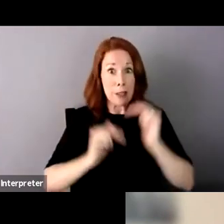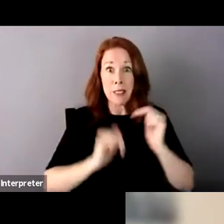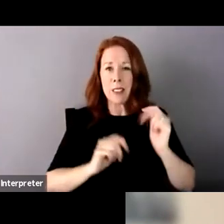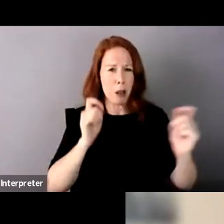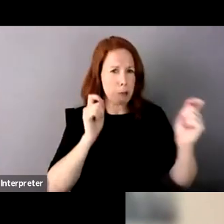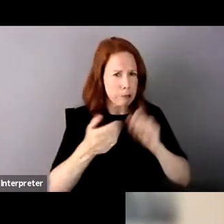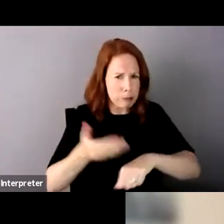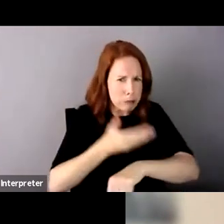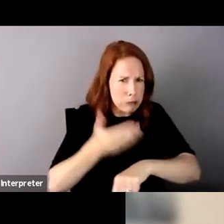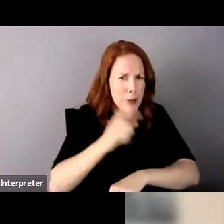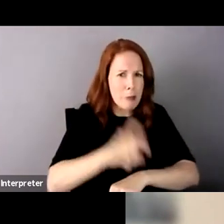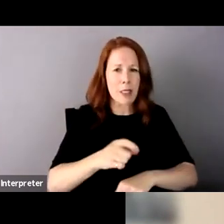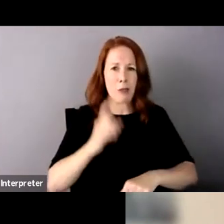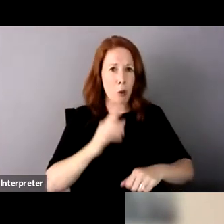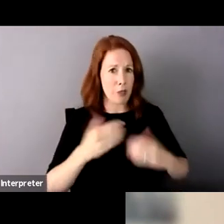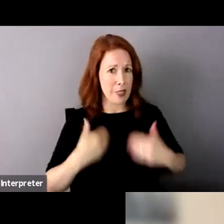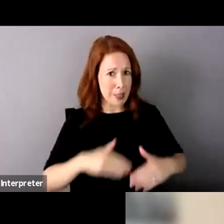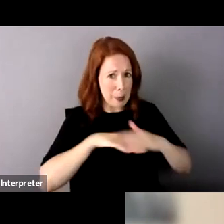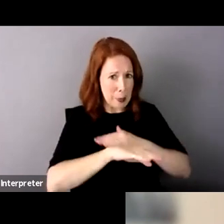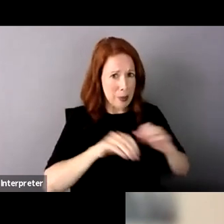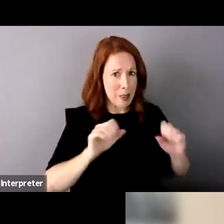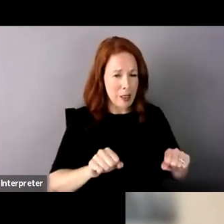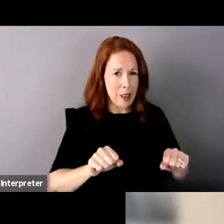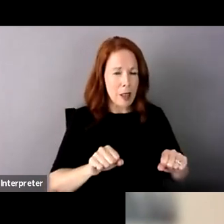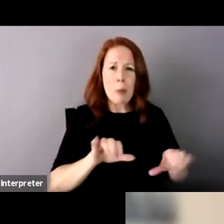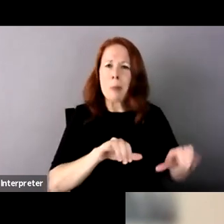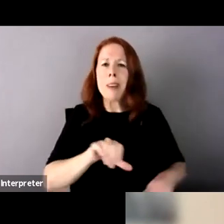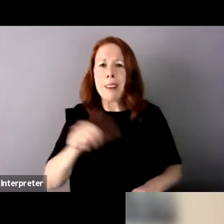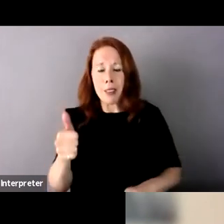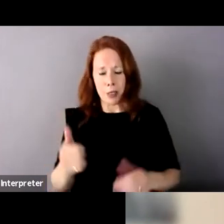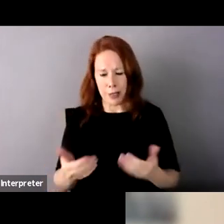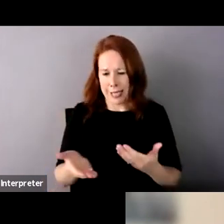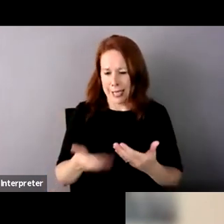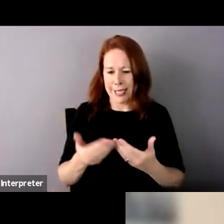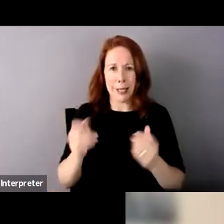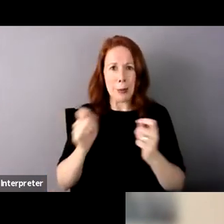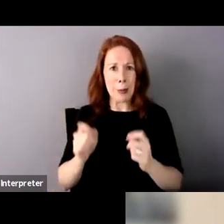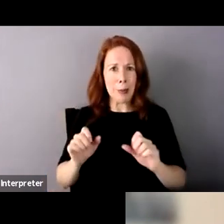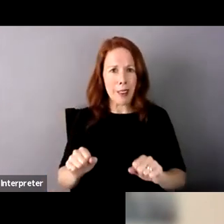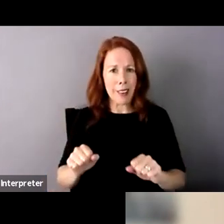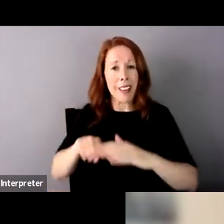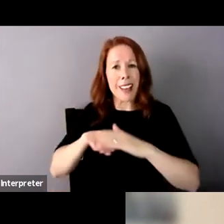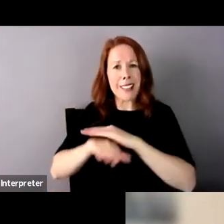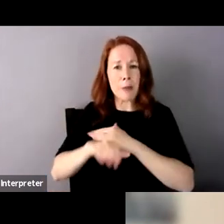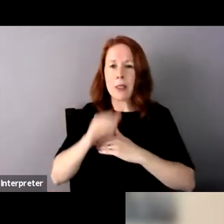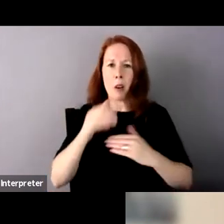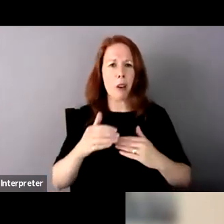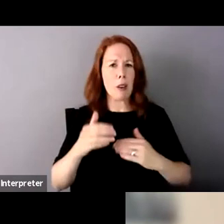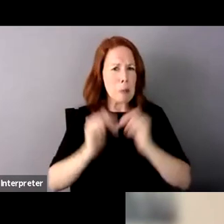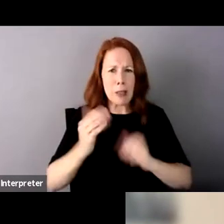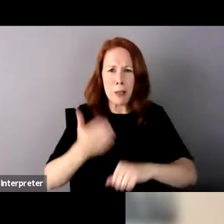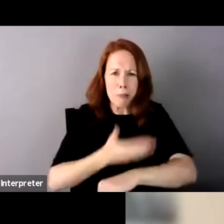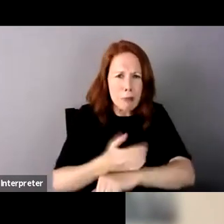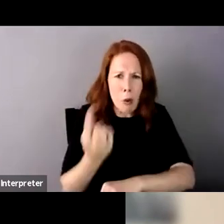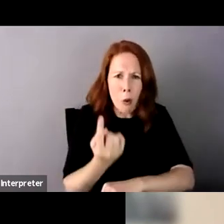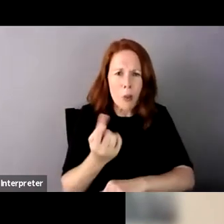physically accessible. But there's a lot of very simple, easy things that you can do as well, that accessibility is not just physical.